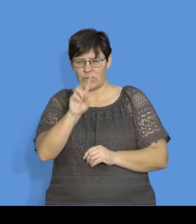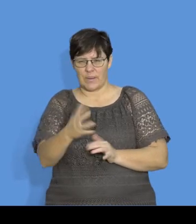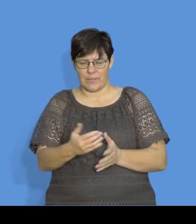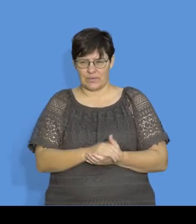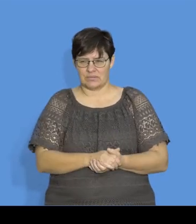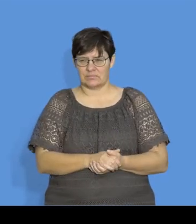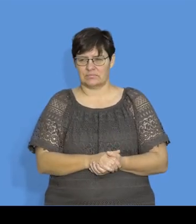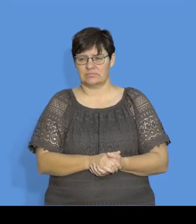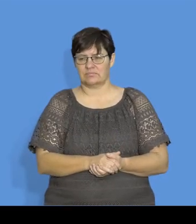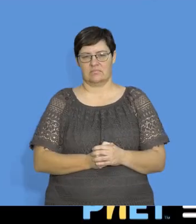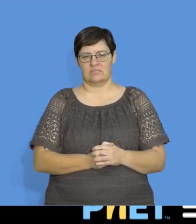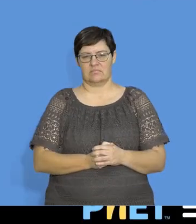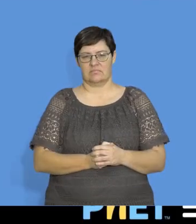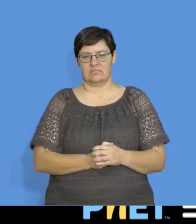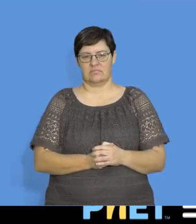like.